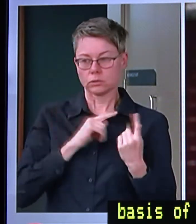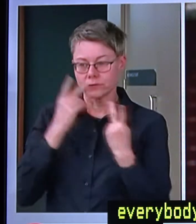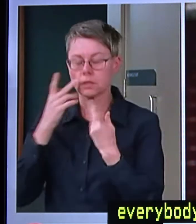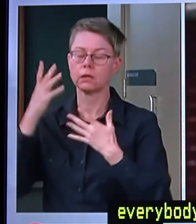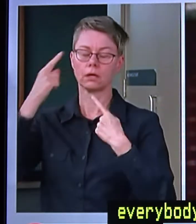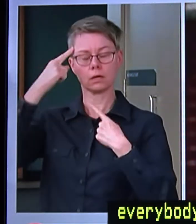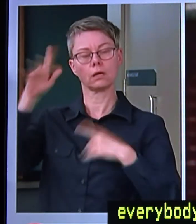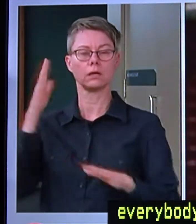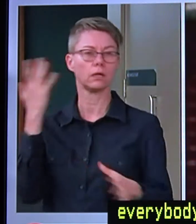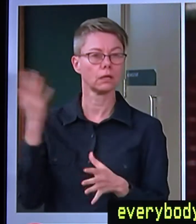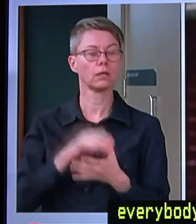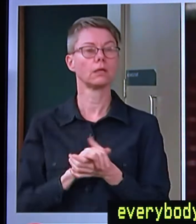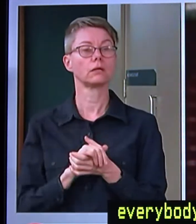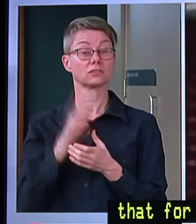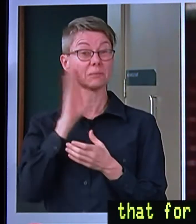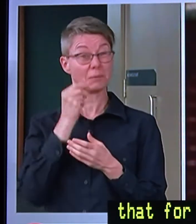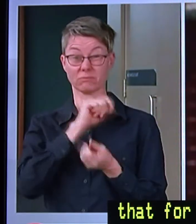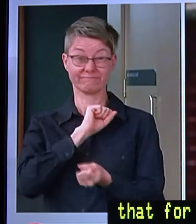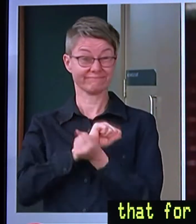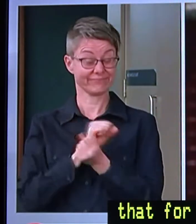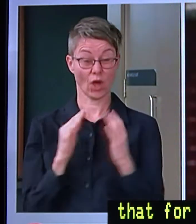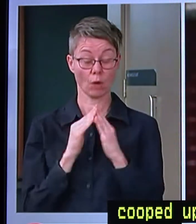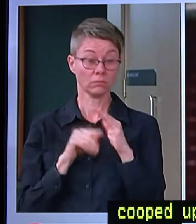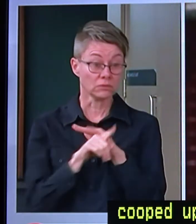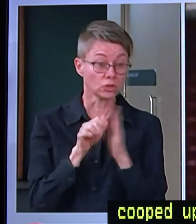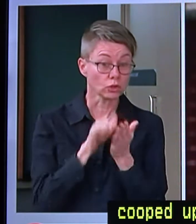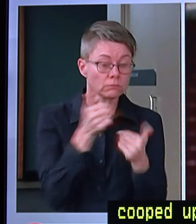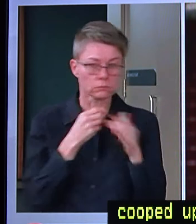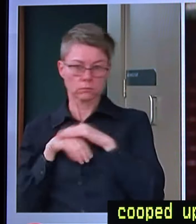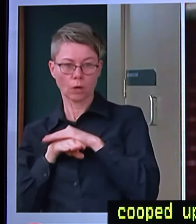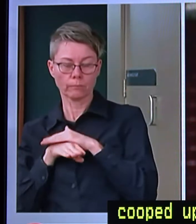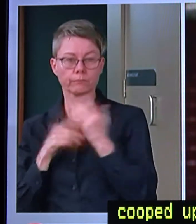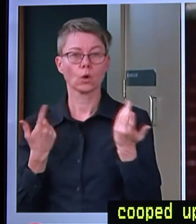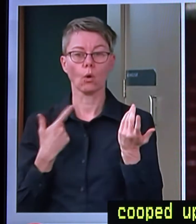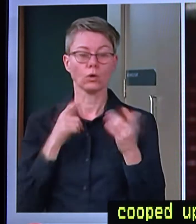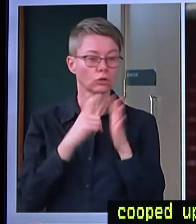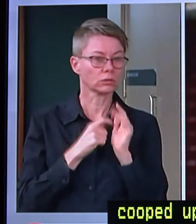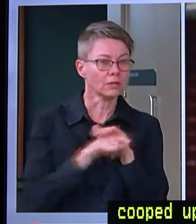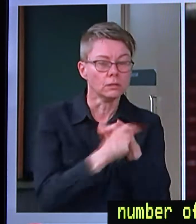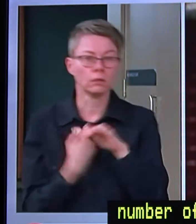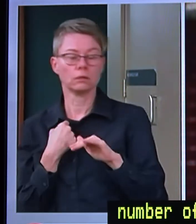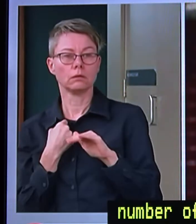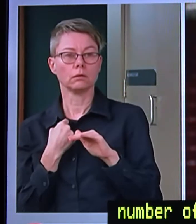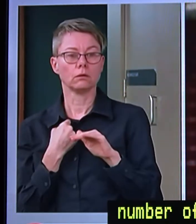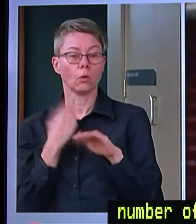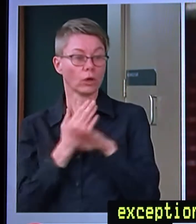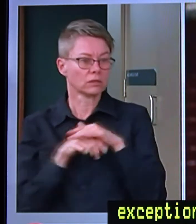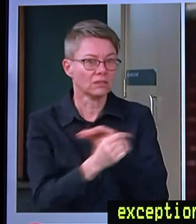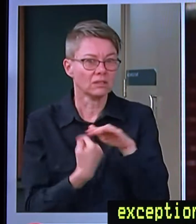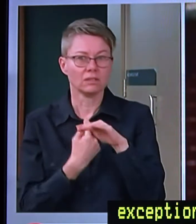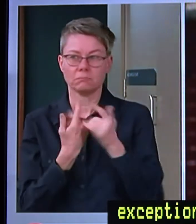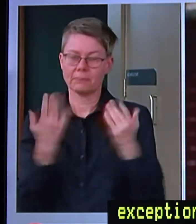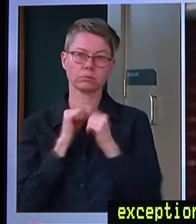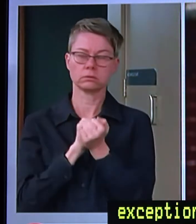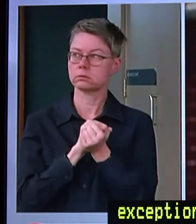number of weeks, and with the exception of exercising medical needs or buying what they need to or going to work, many people have been isolated in